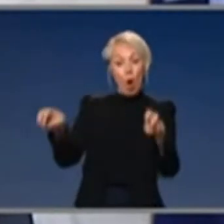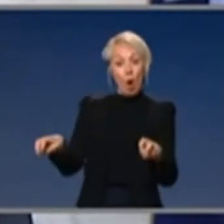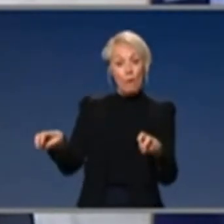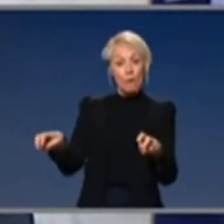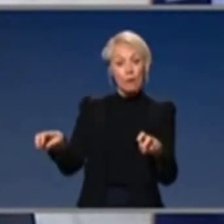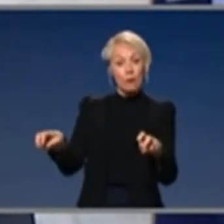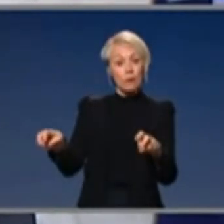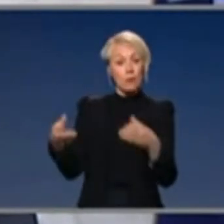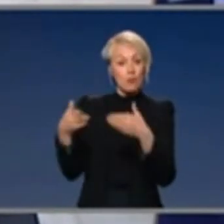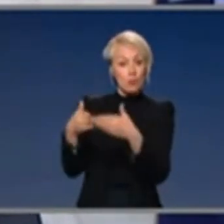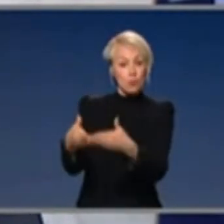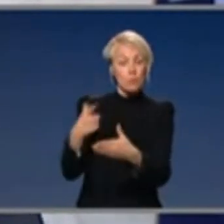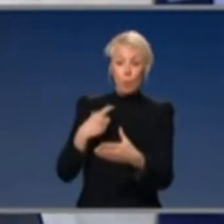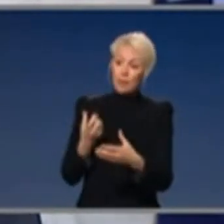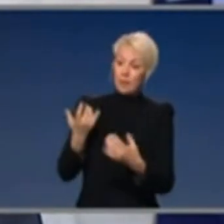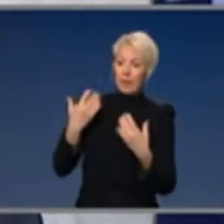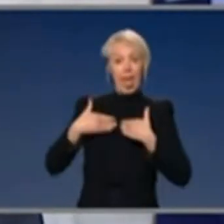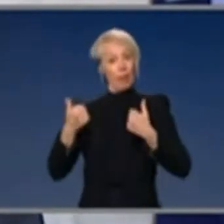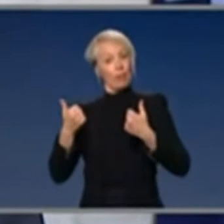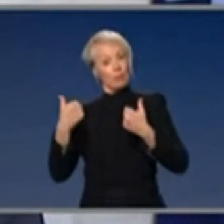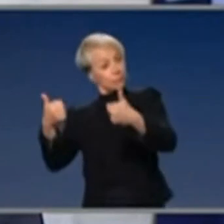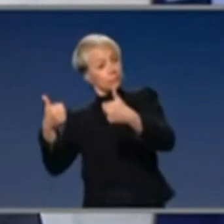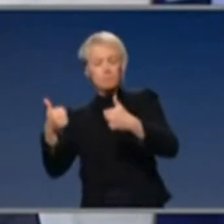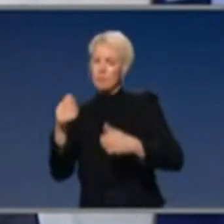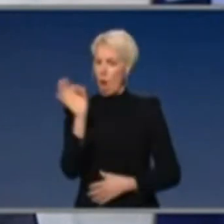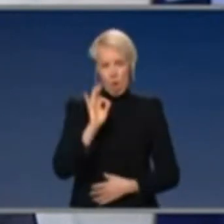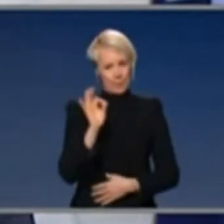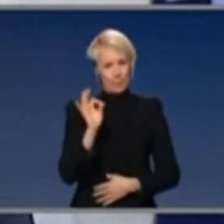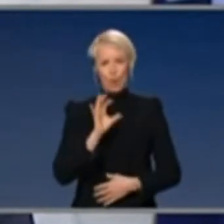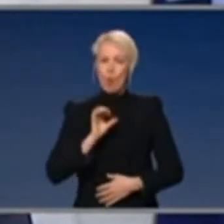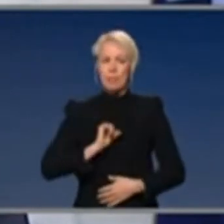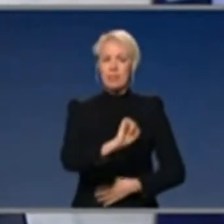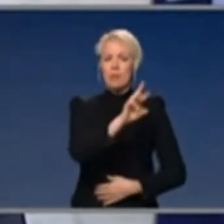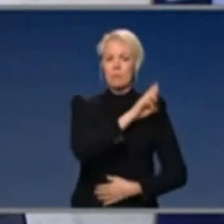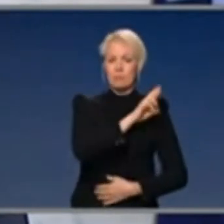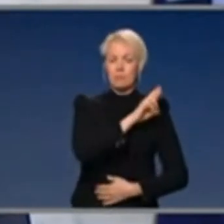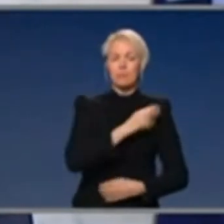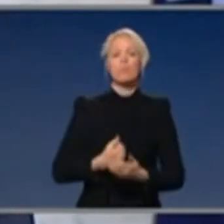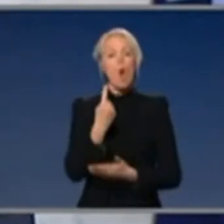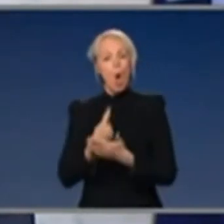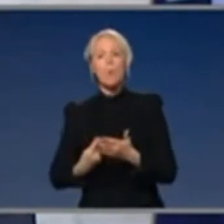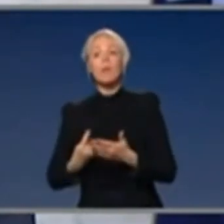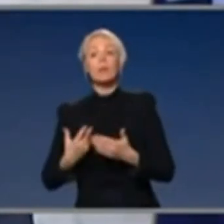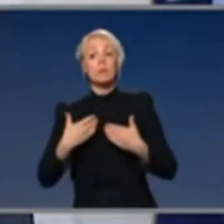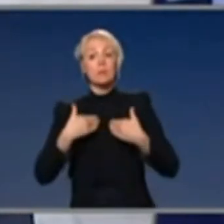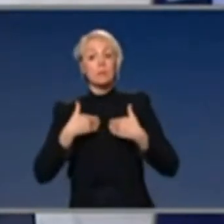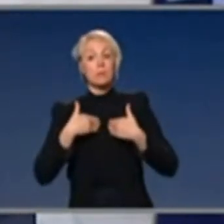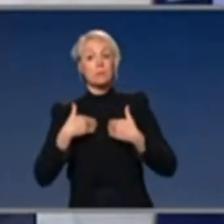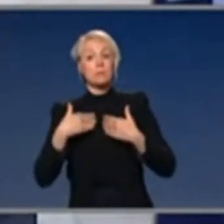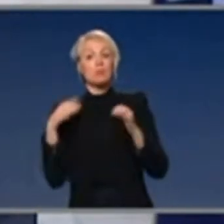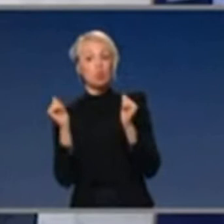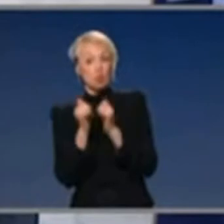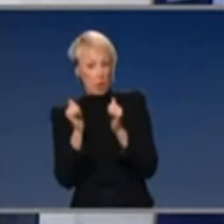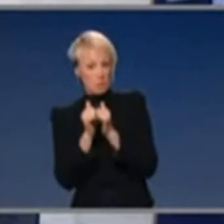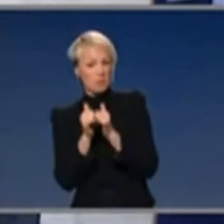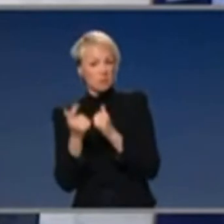doctors and nurses at airports or at seaports. My people within the Australian Border Force, who again